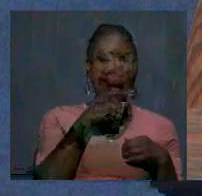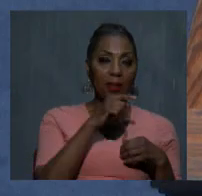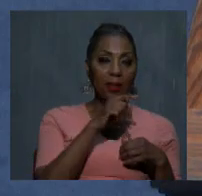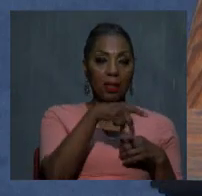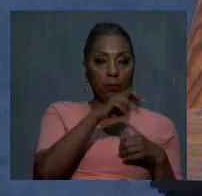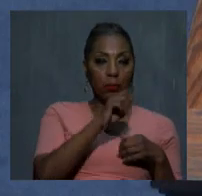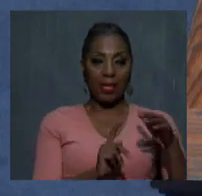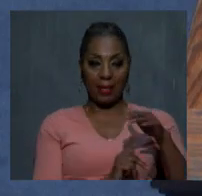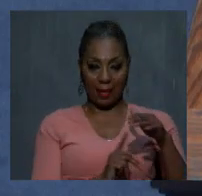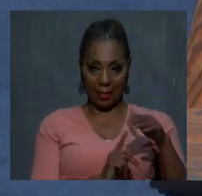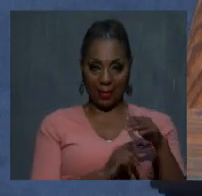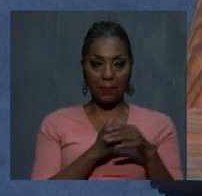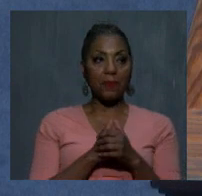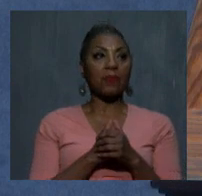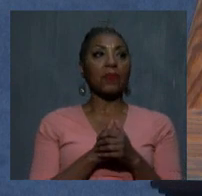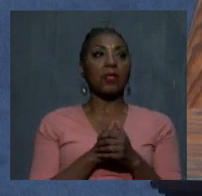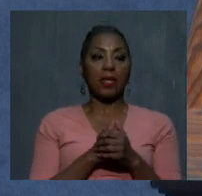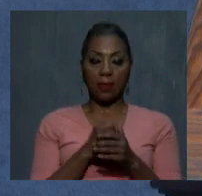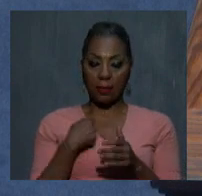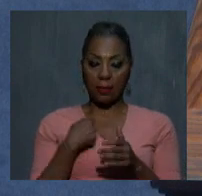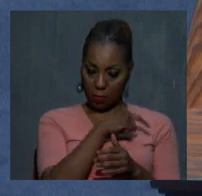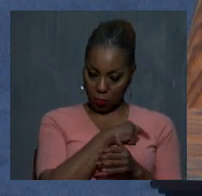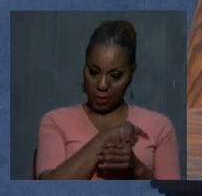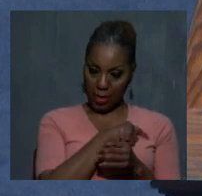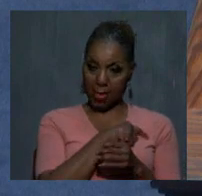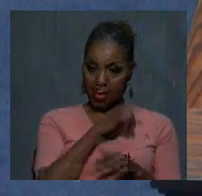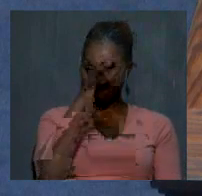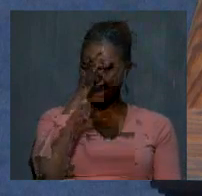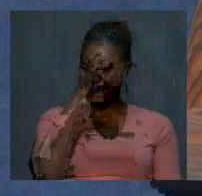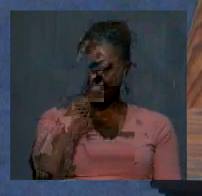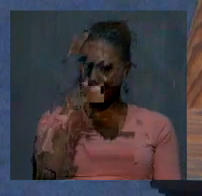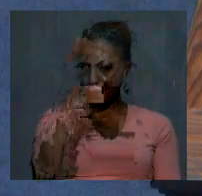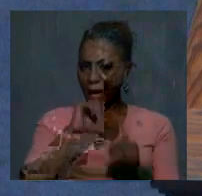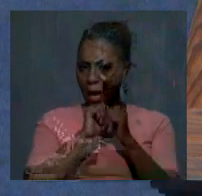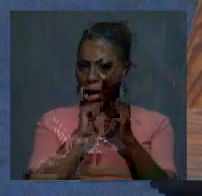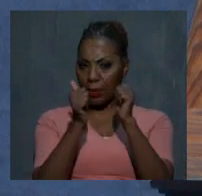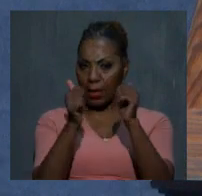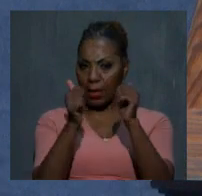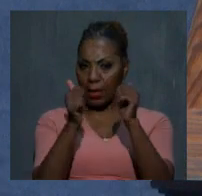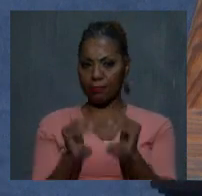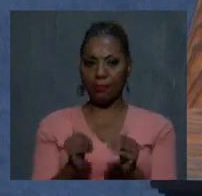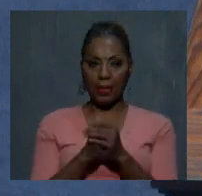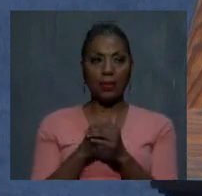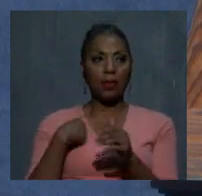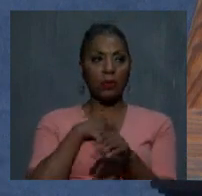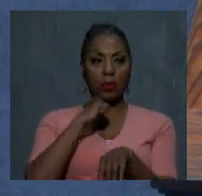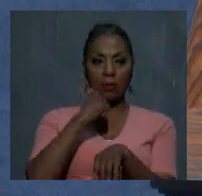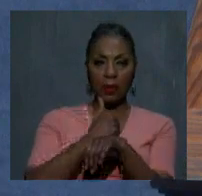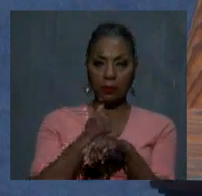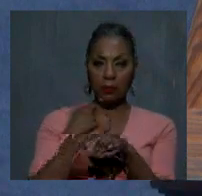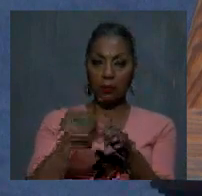We came up with a low burden that's been a method in